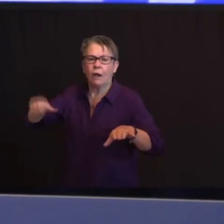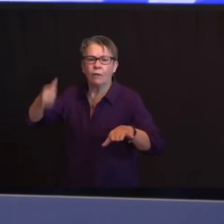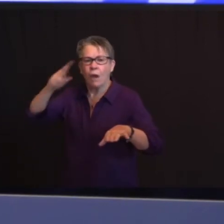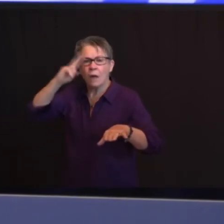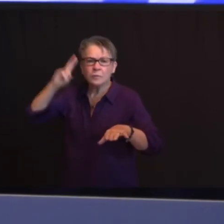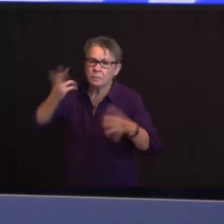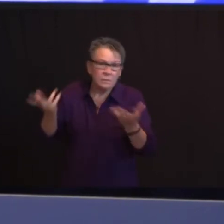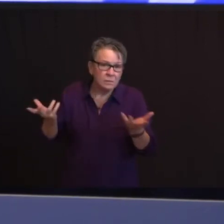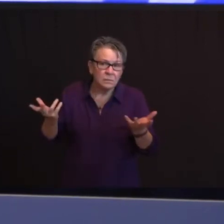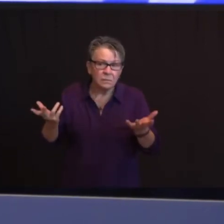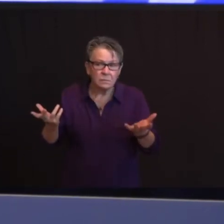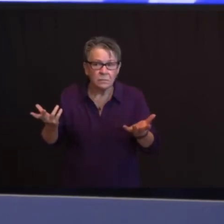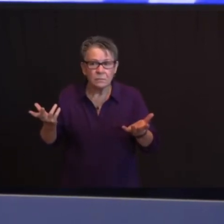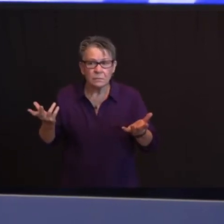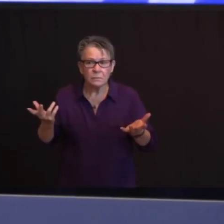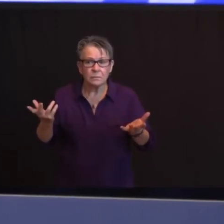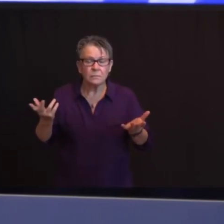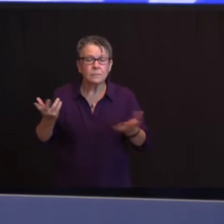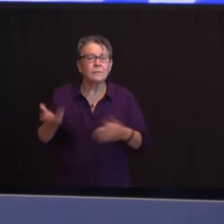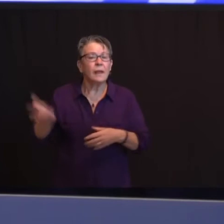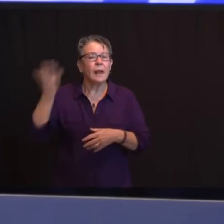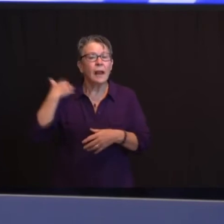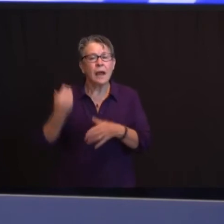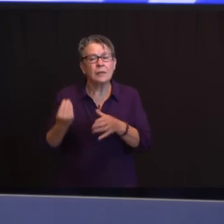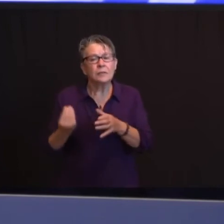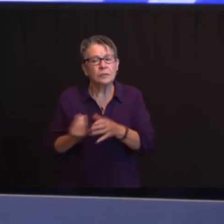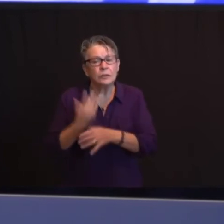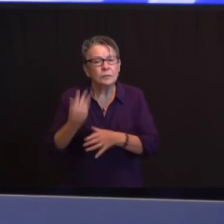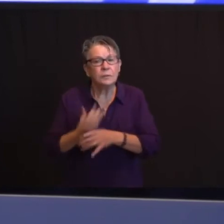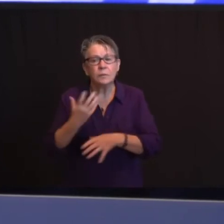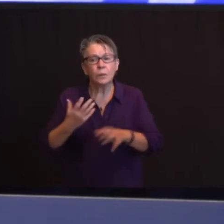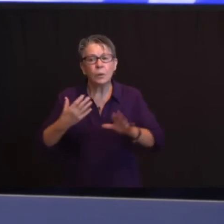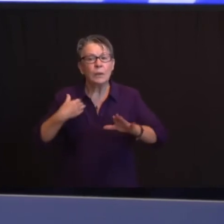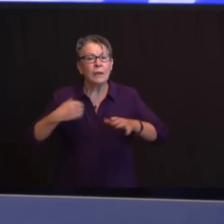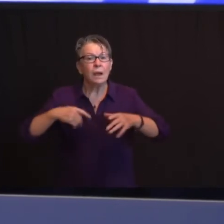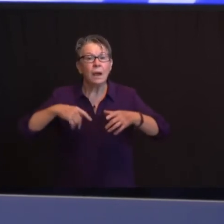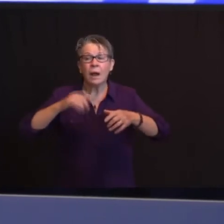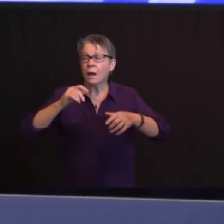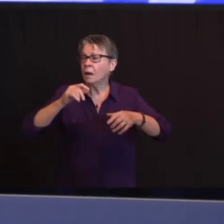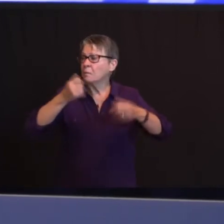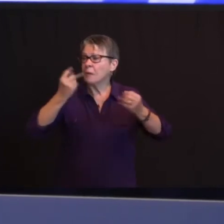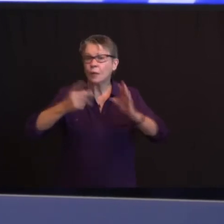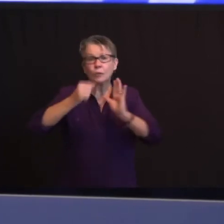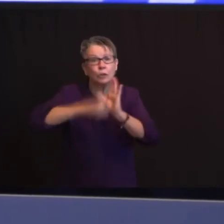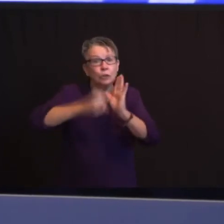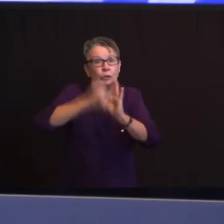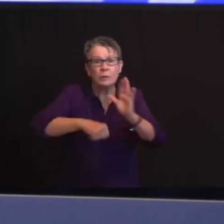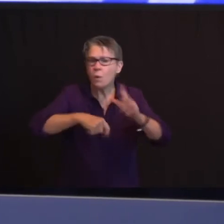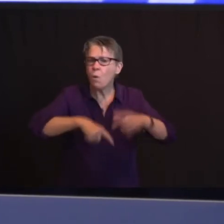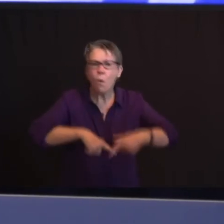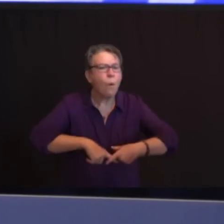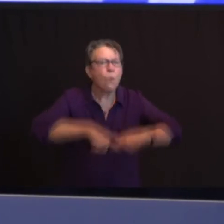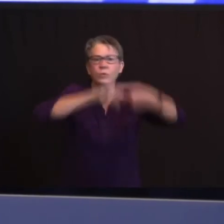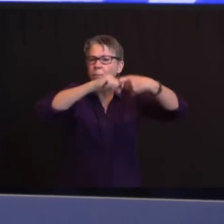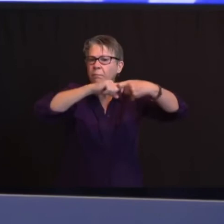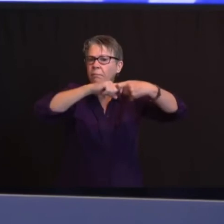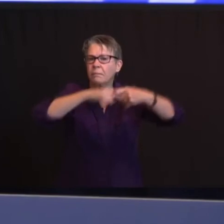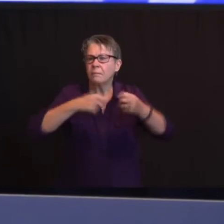emergency admissions. This is hospitals that are full because of all the patients that they're